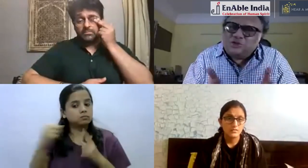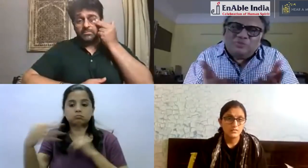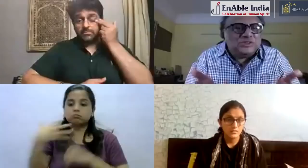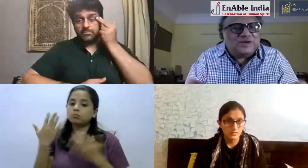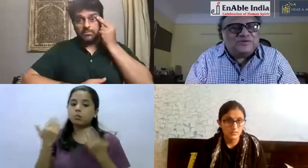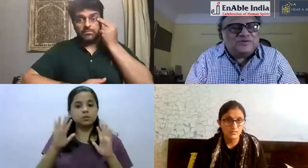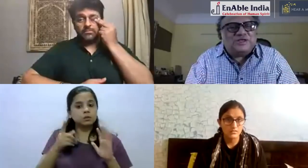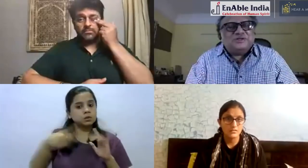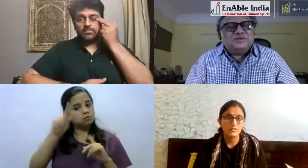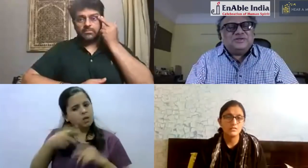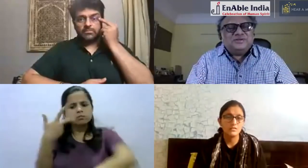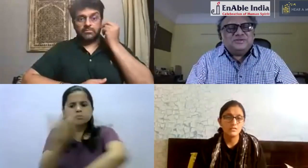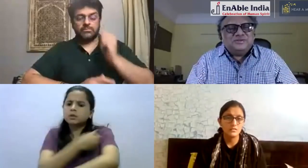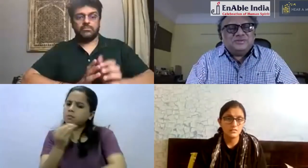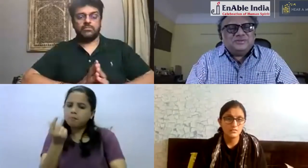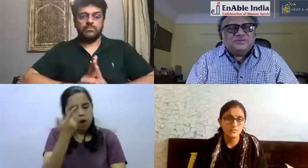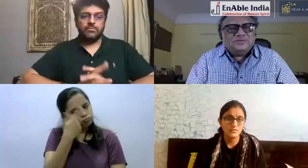So you must get vaccinated.